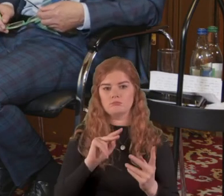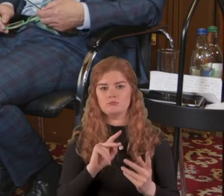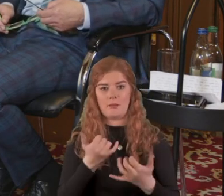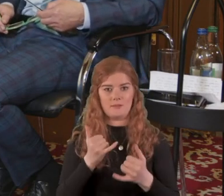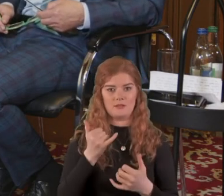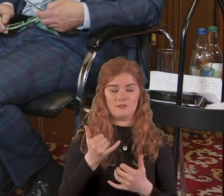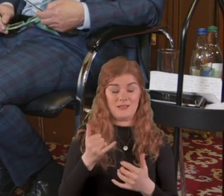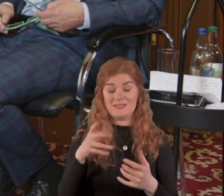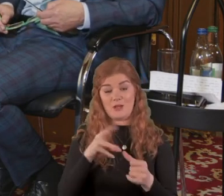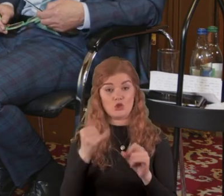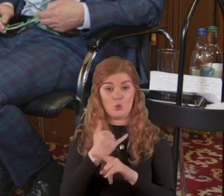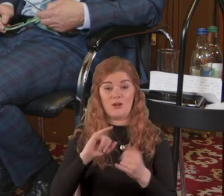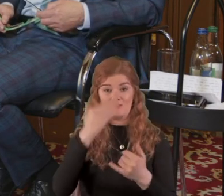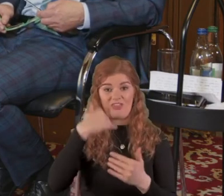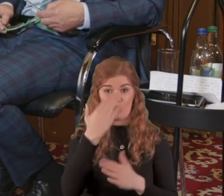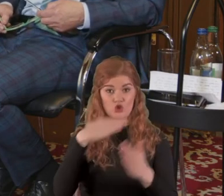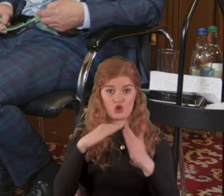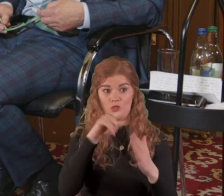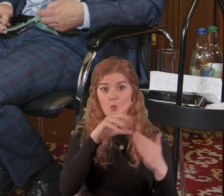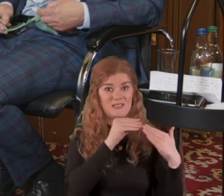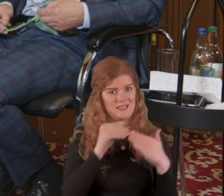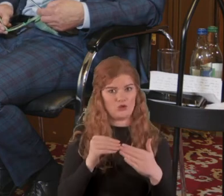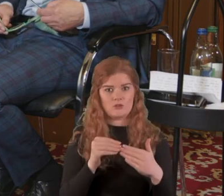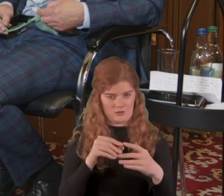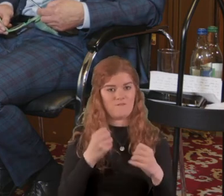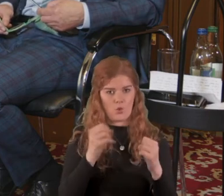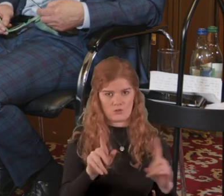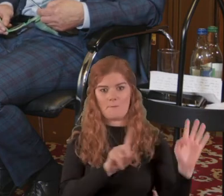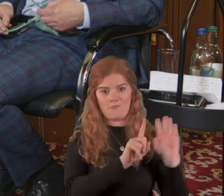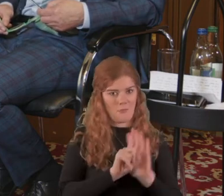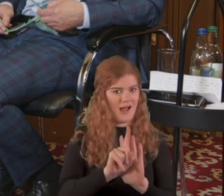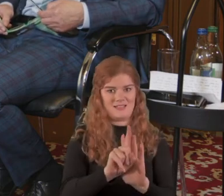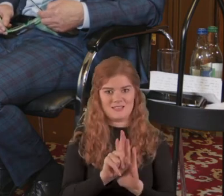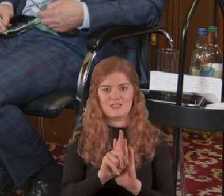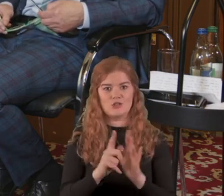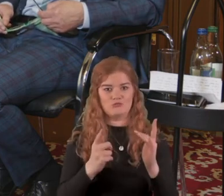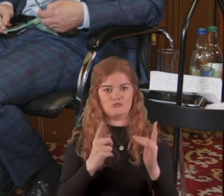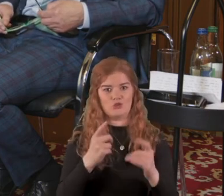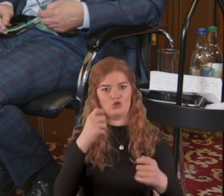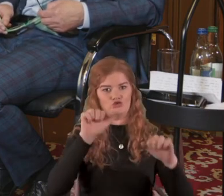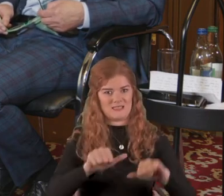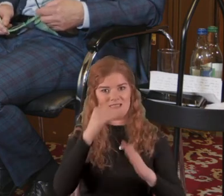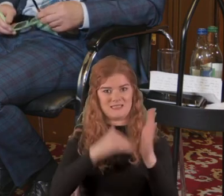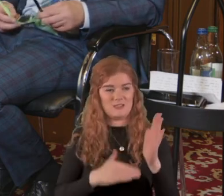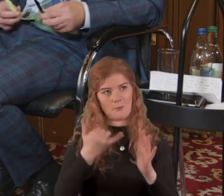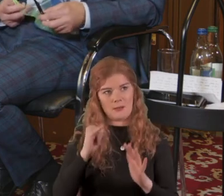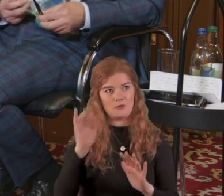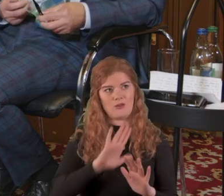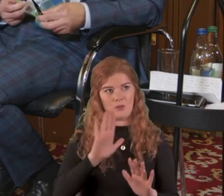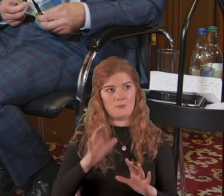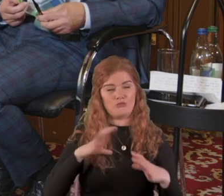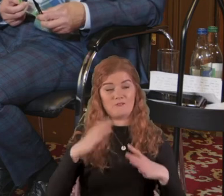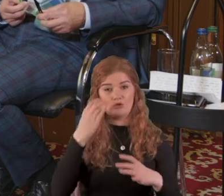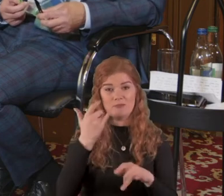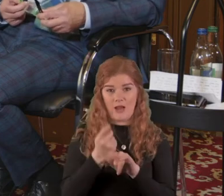particularly the Catholic Church. Catholic Church leaders were brought in behind the treaty, and there is a sense that possibly that break for Christmas, given